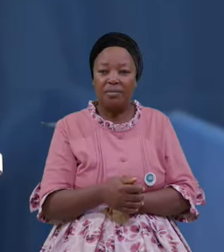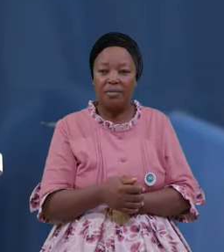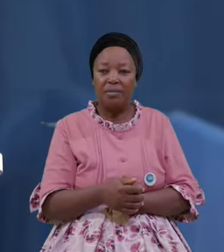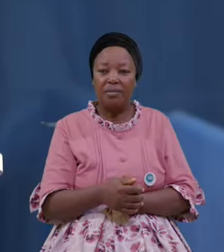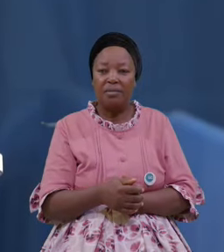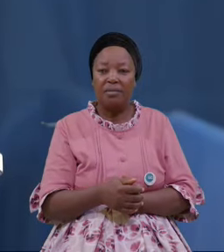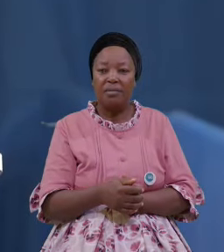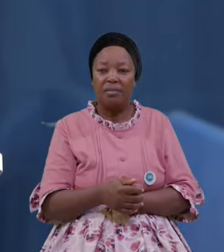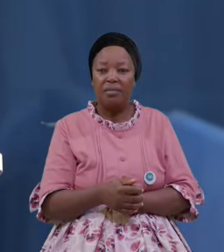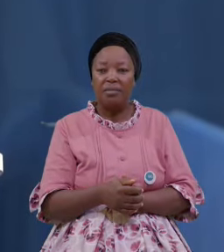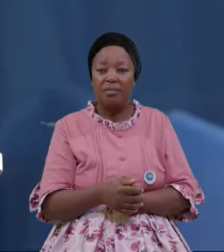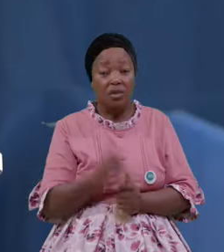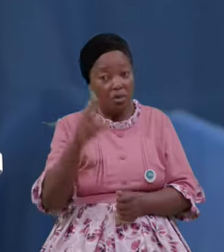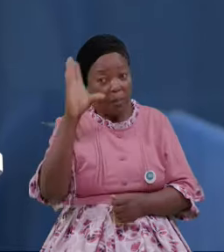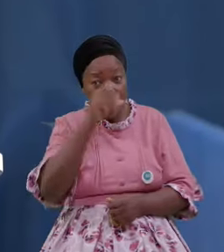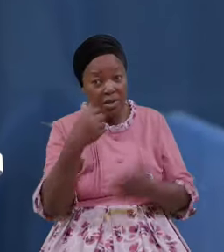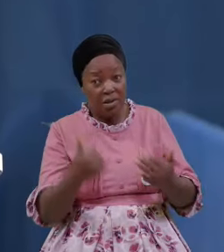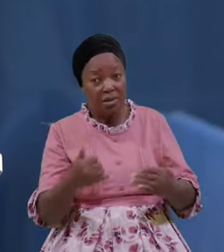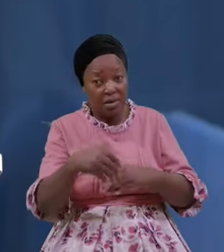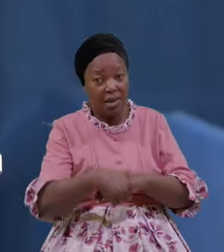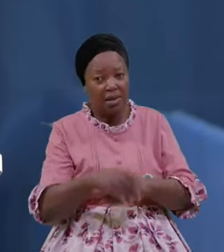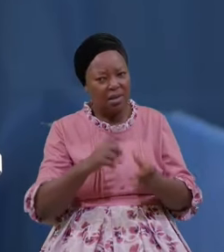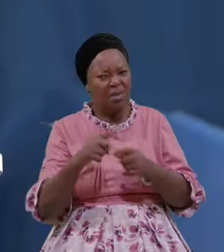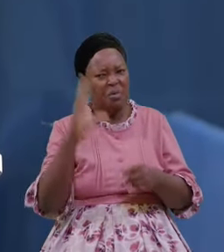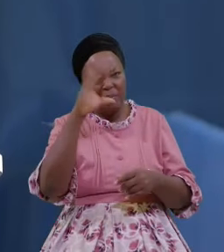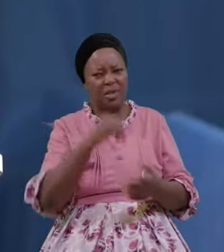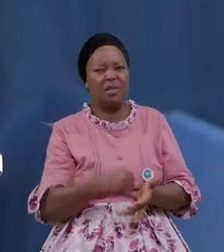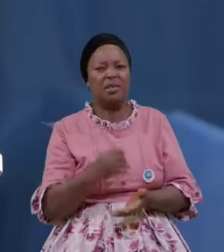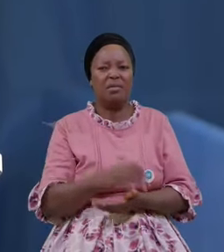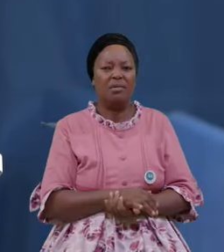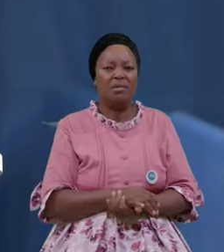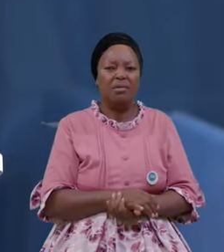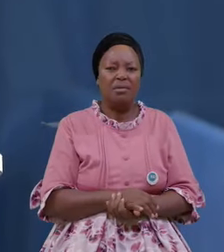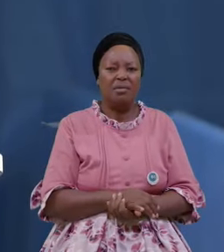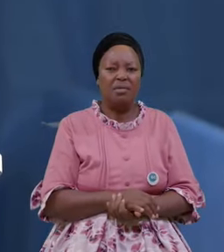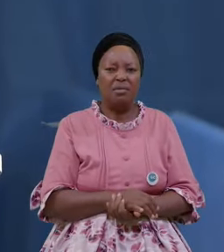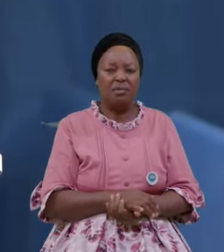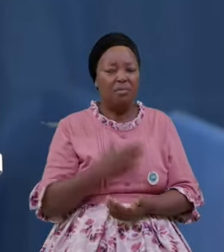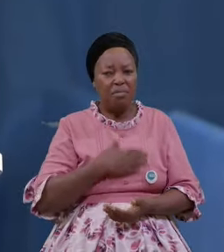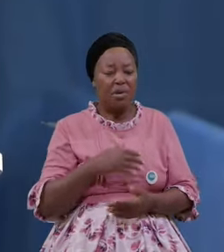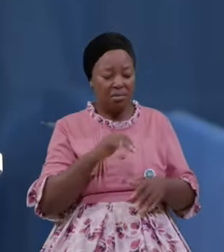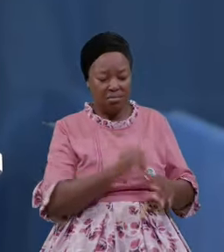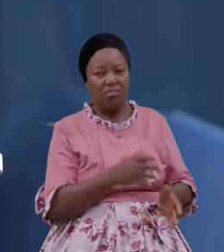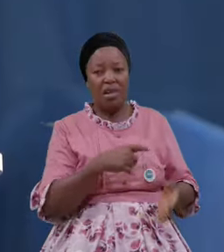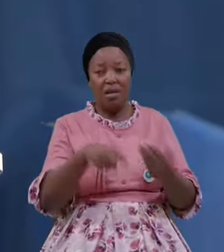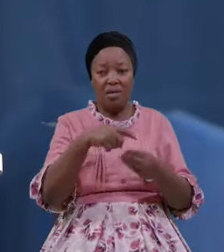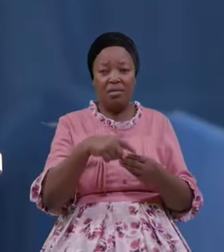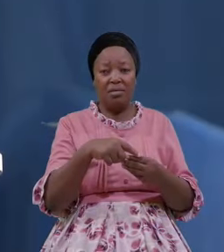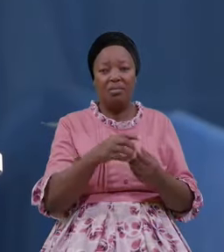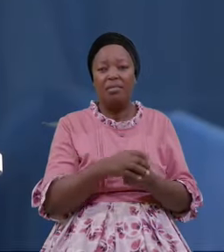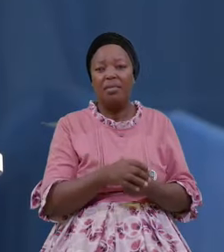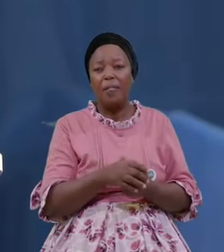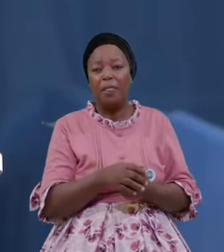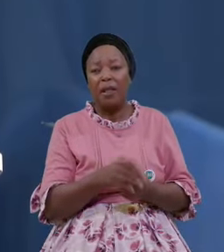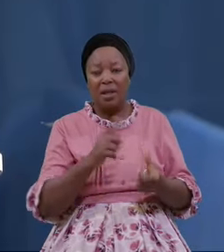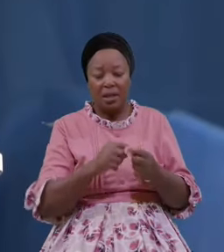Miss tonight, then you have missed it. So stay around, give us accurate data. You are sick, health